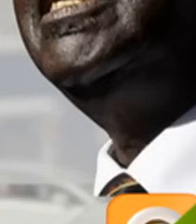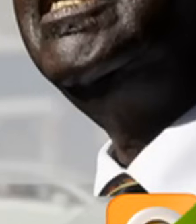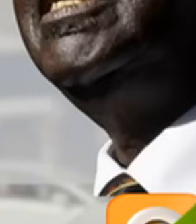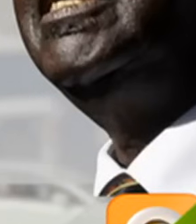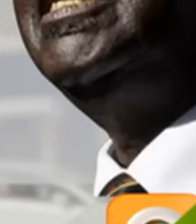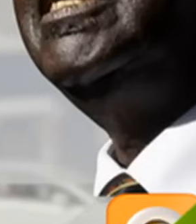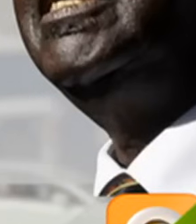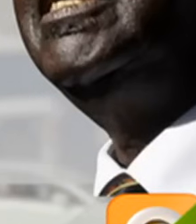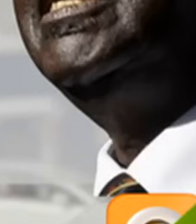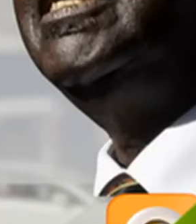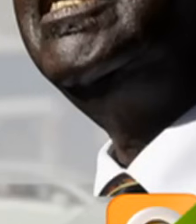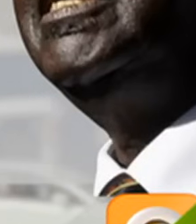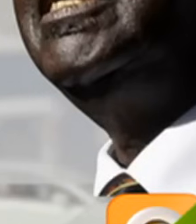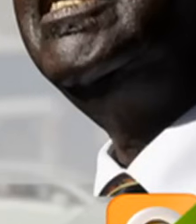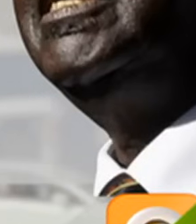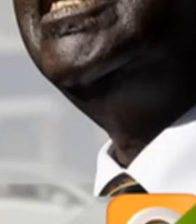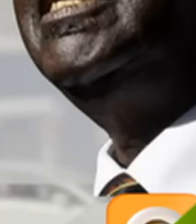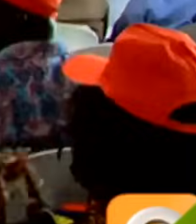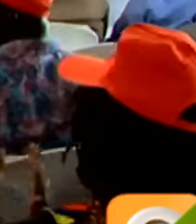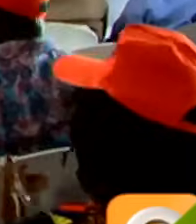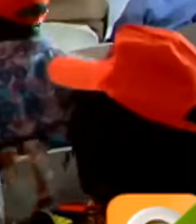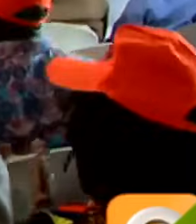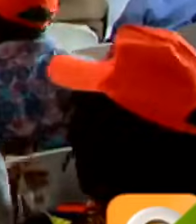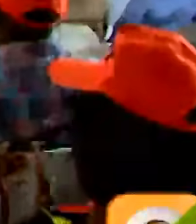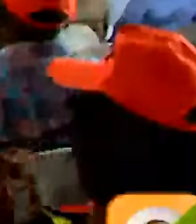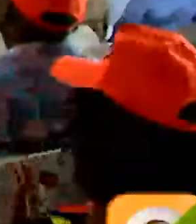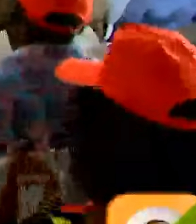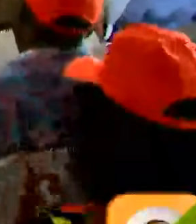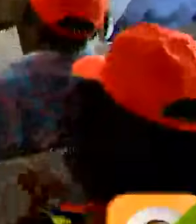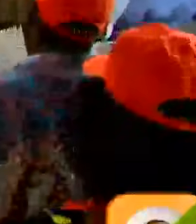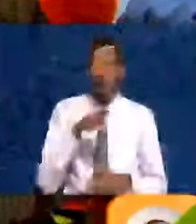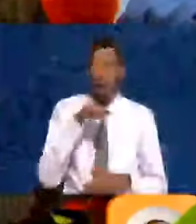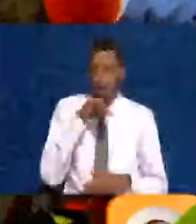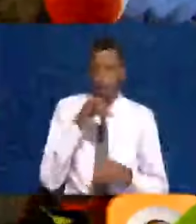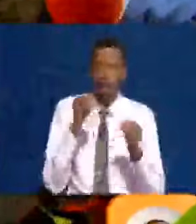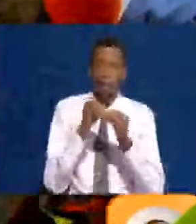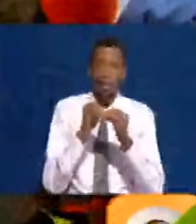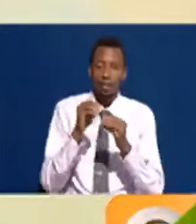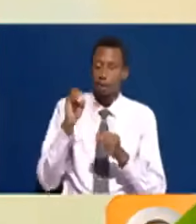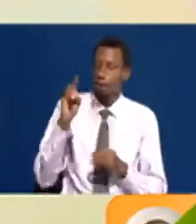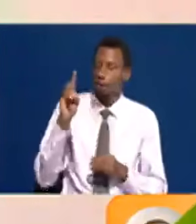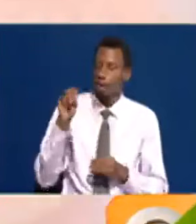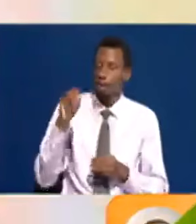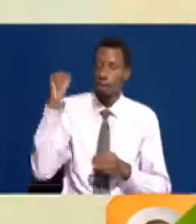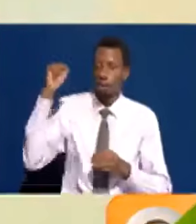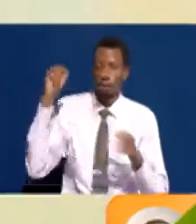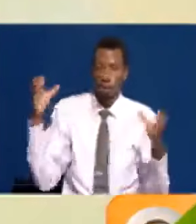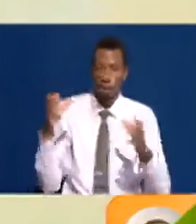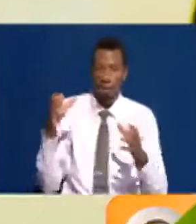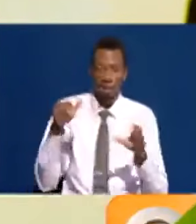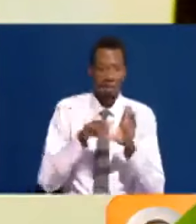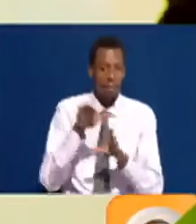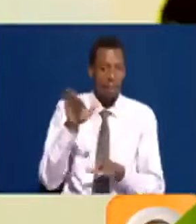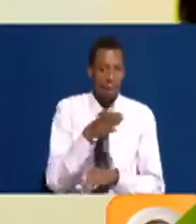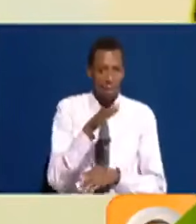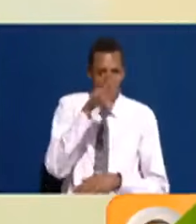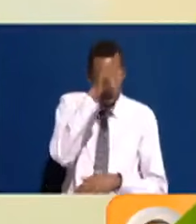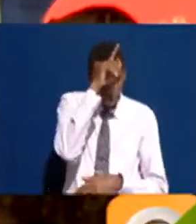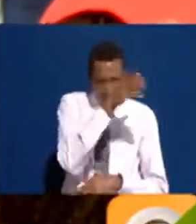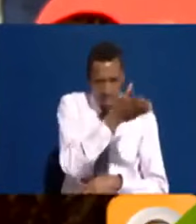in Kenya has not been made public. Odinga was meeting ODM party MPs and grassroots leaders over the